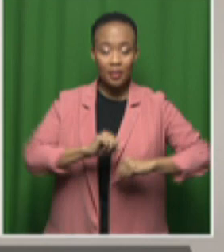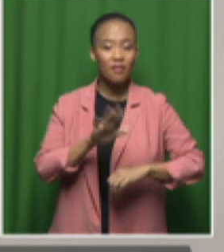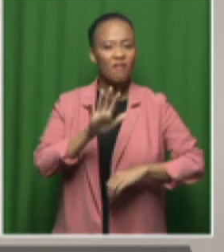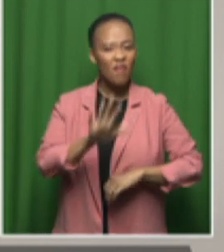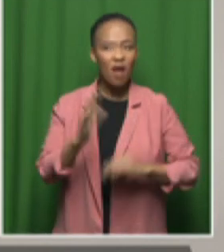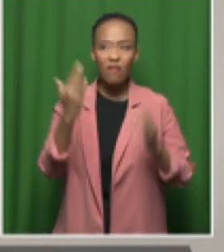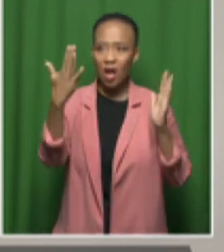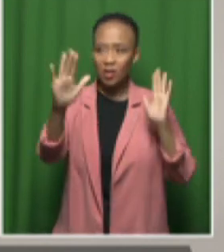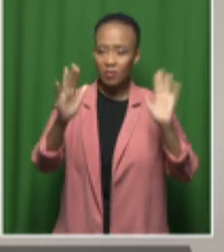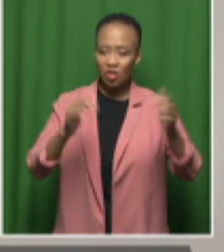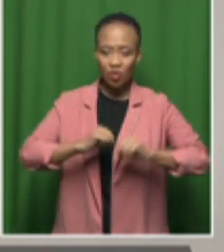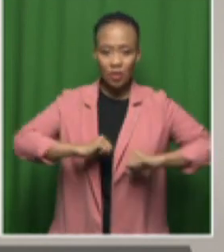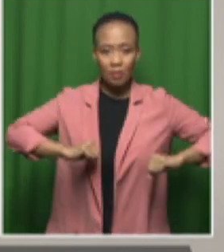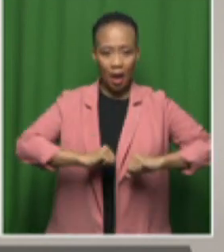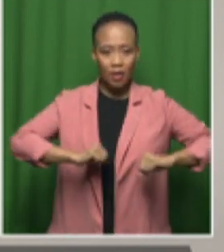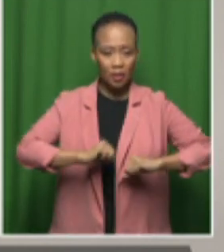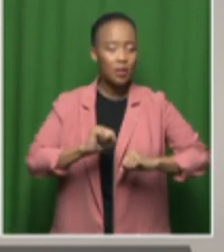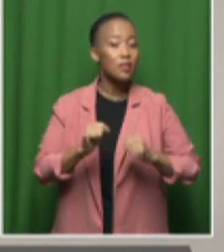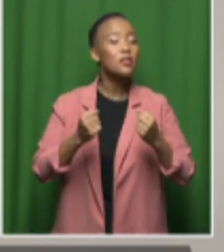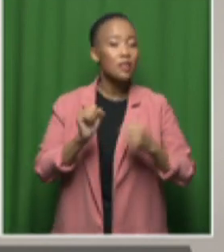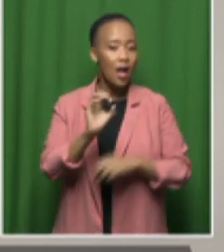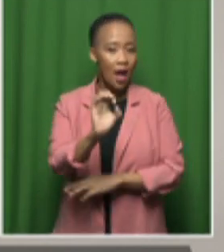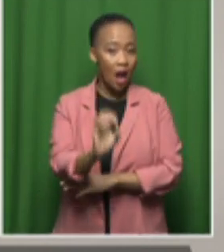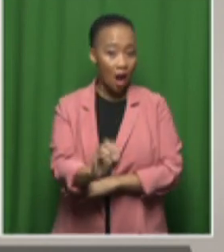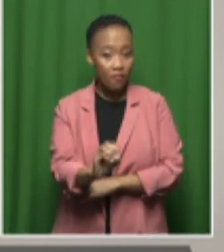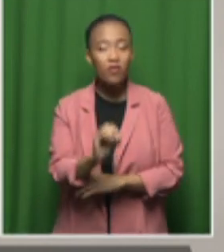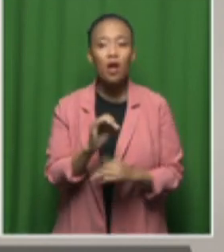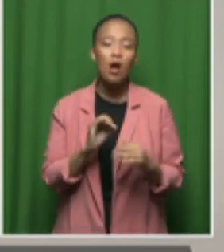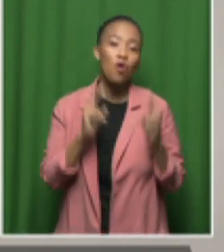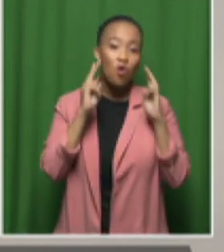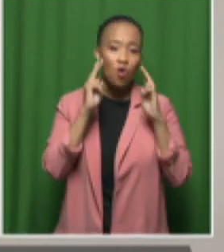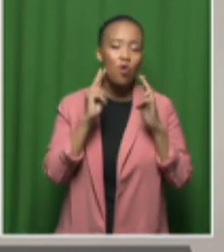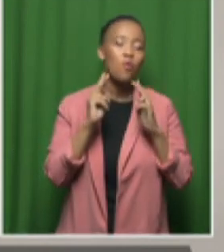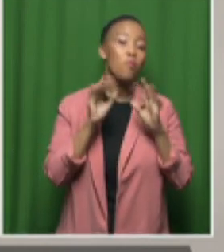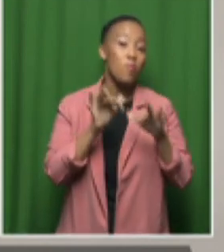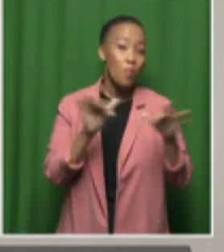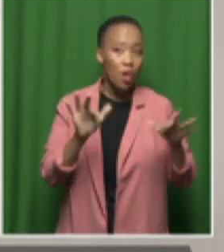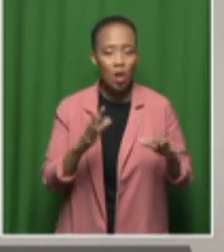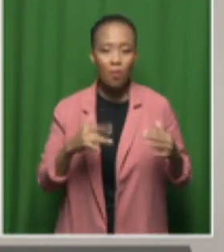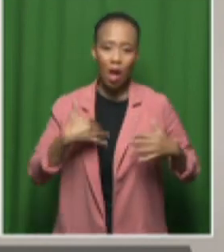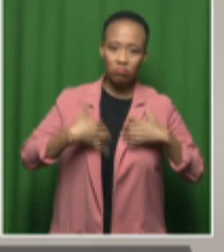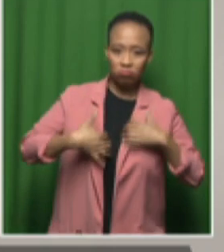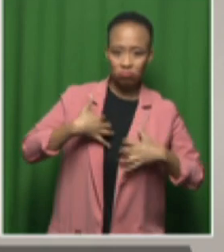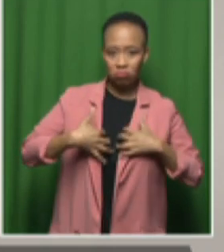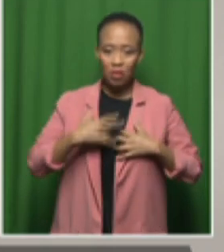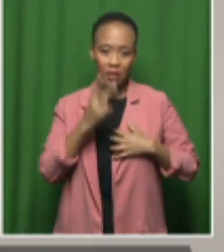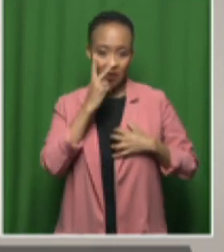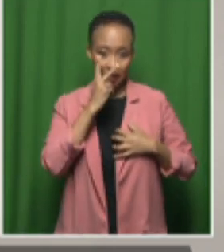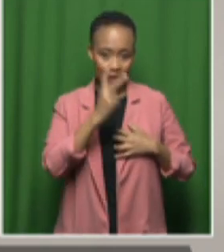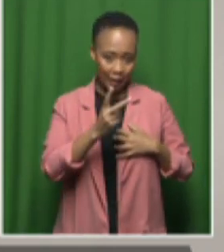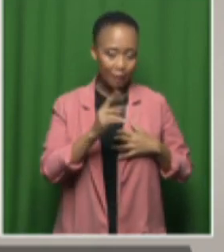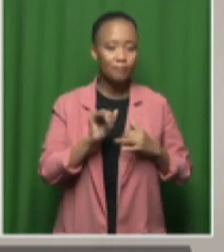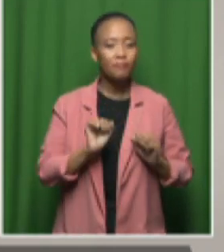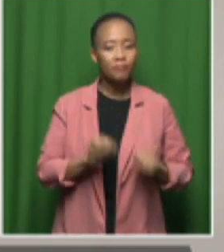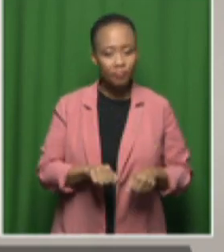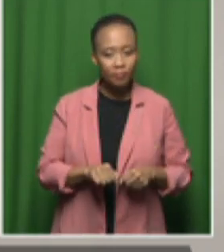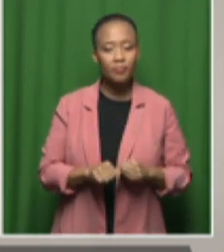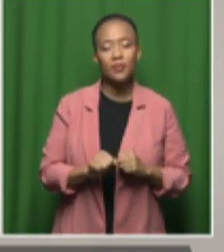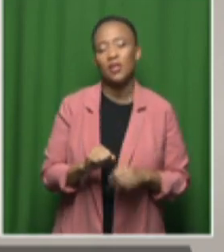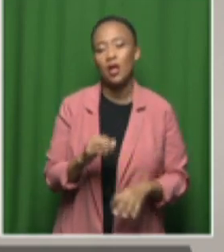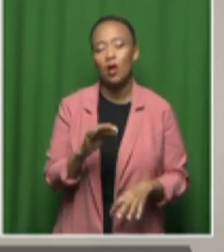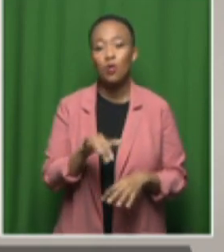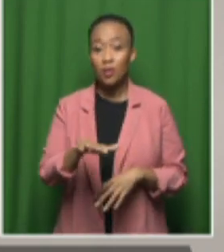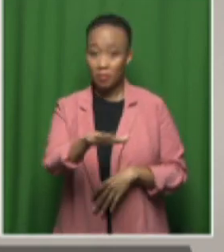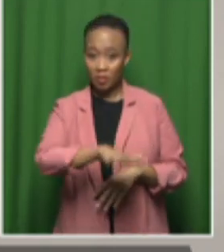spaces, which is what audiences could be excited to see, an unusual allocation of space for a single